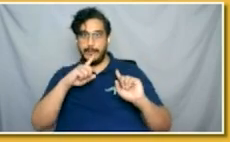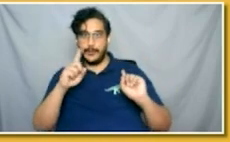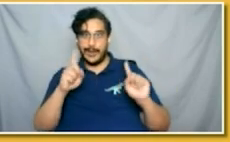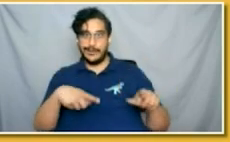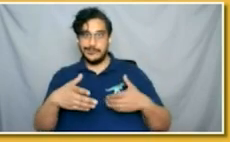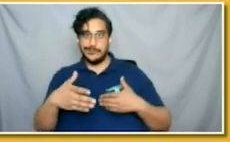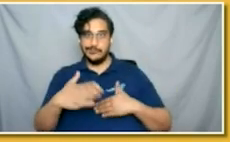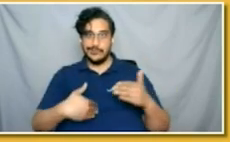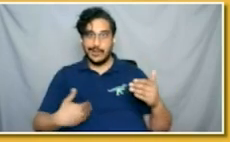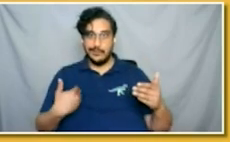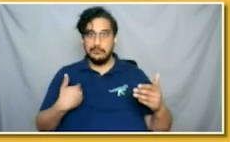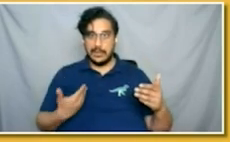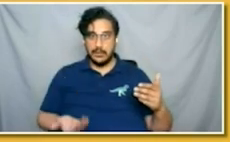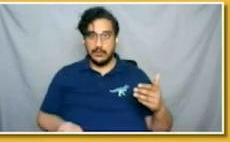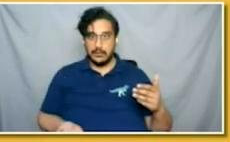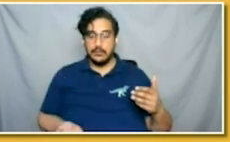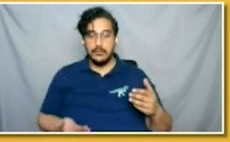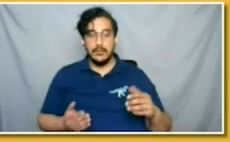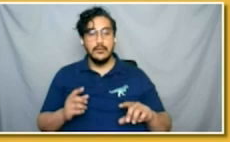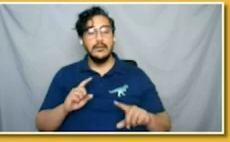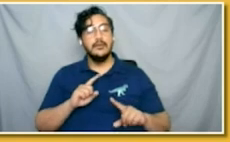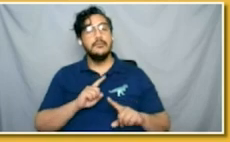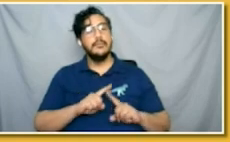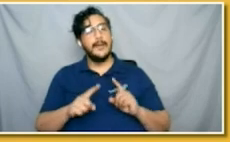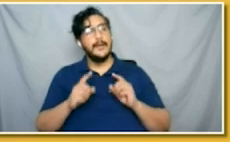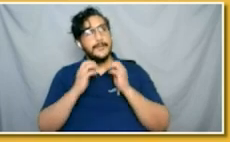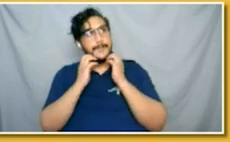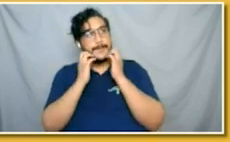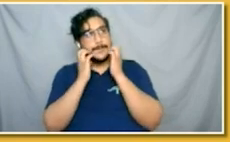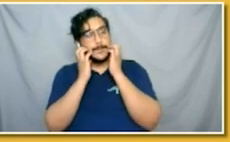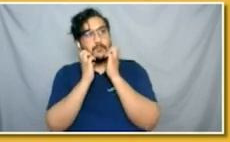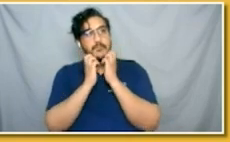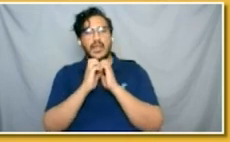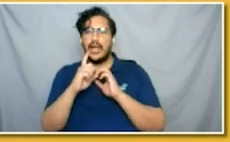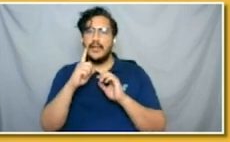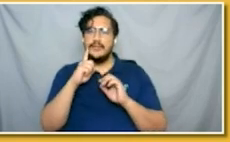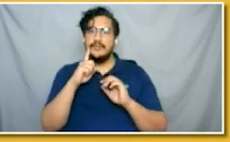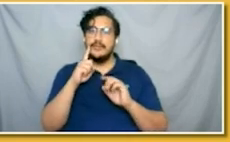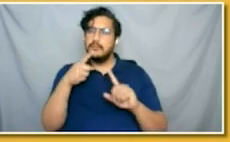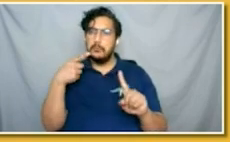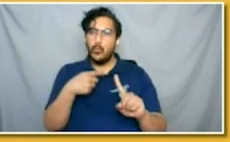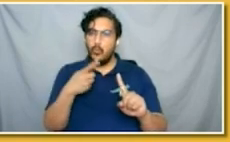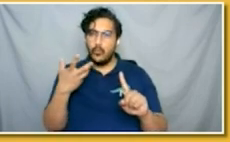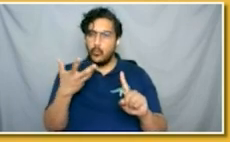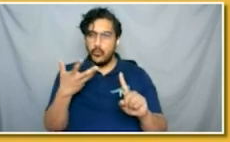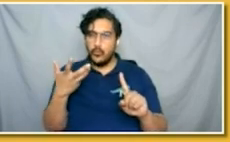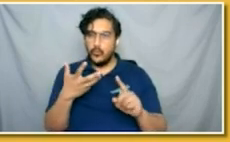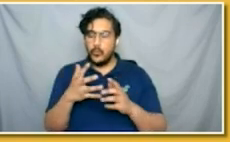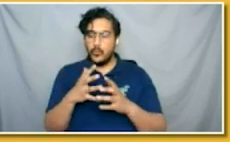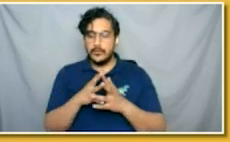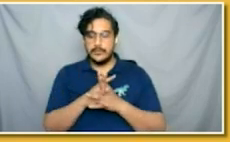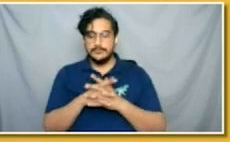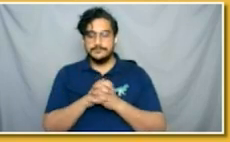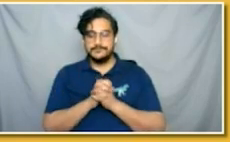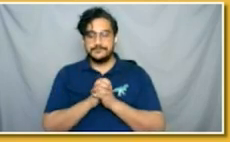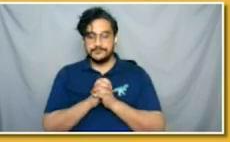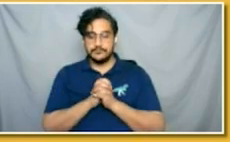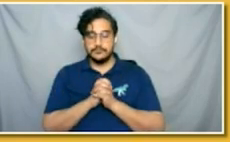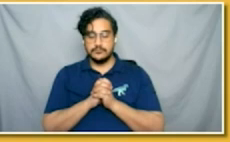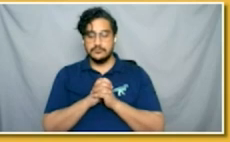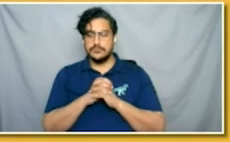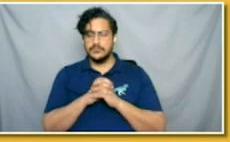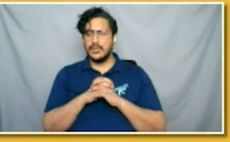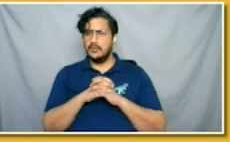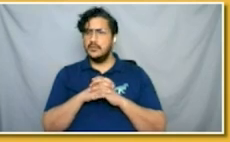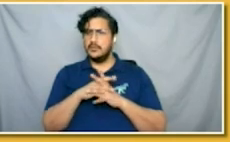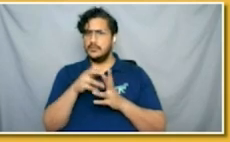But I think the main takeaway is, well, the Postal Service was doing great because, you